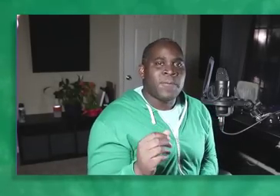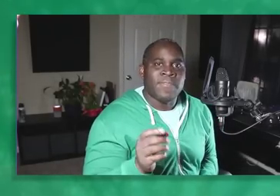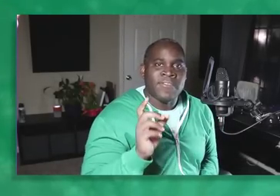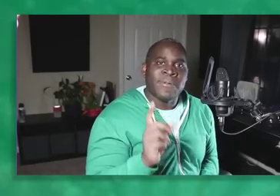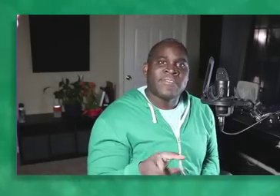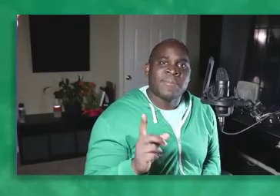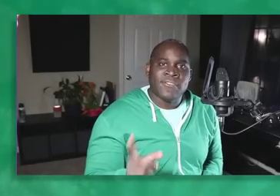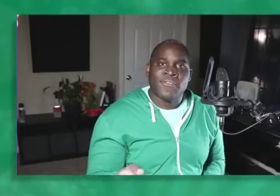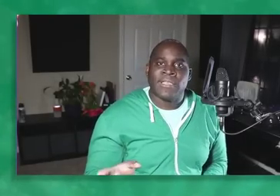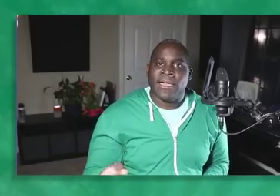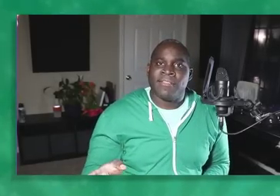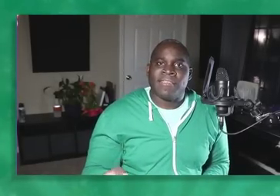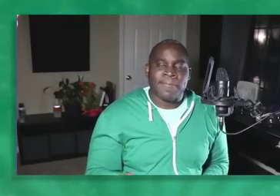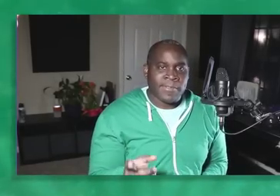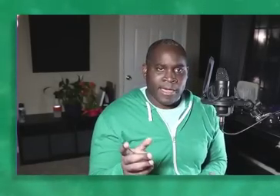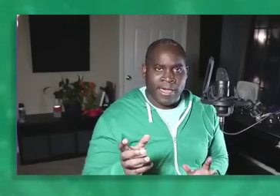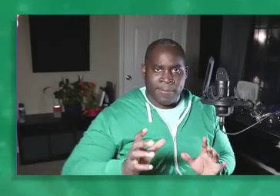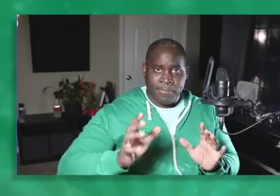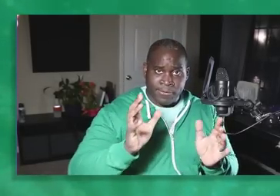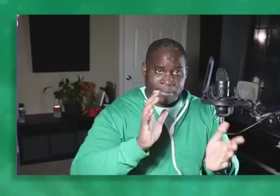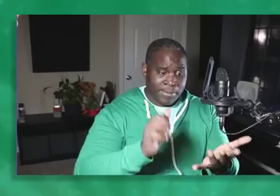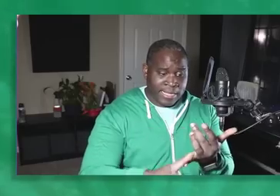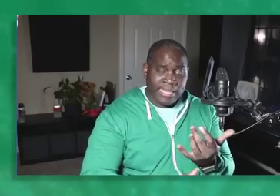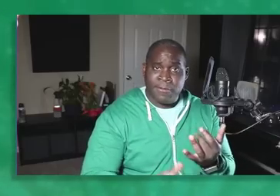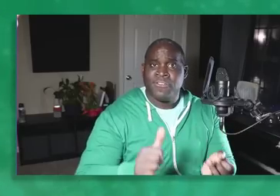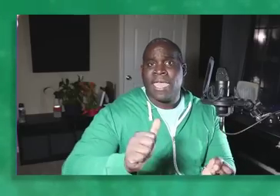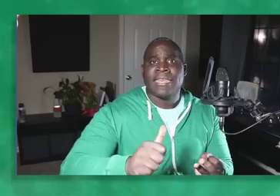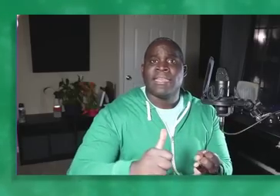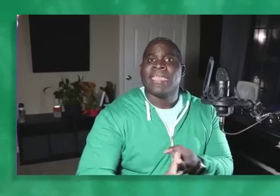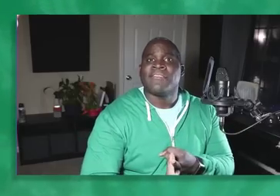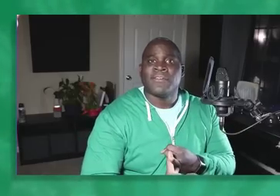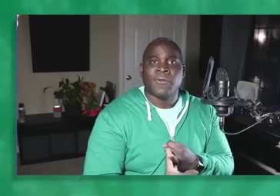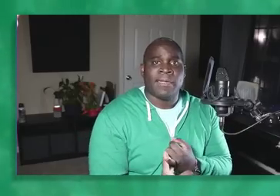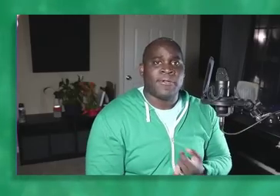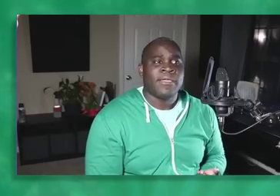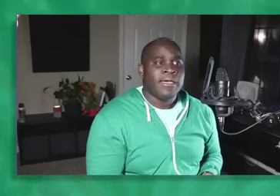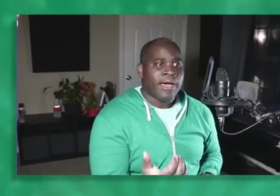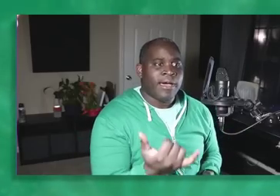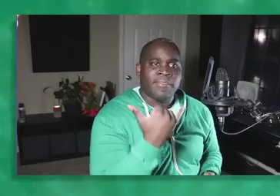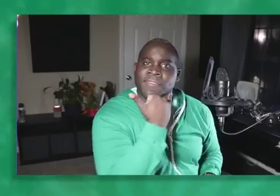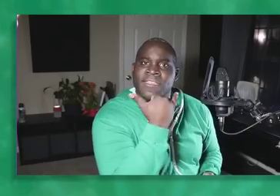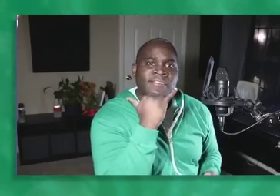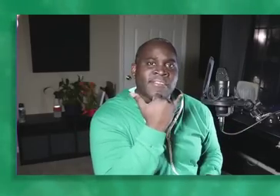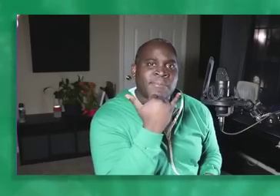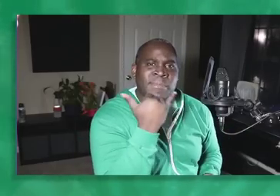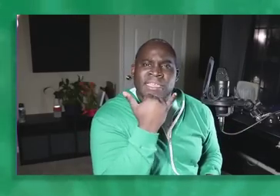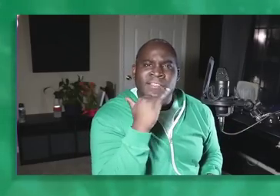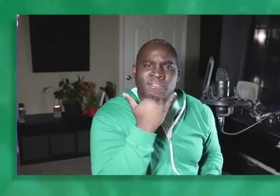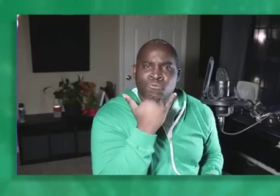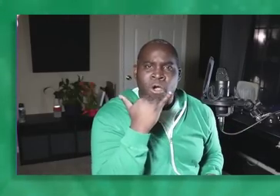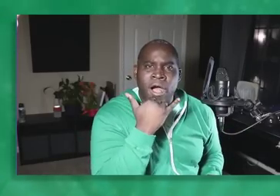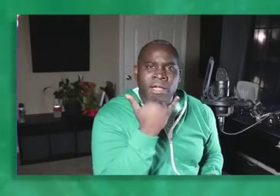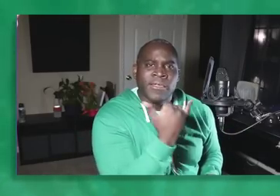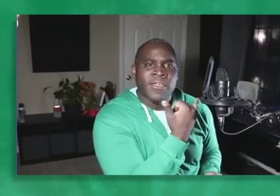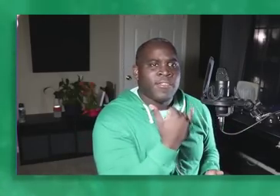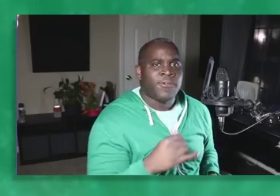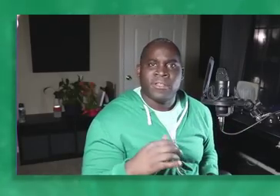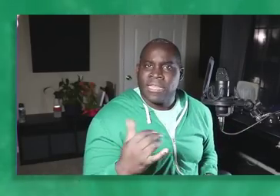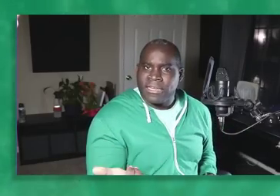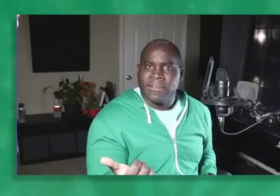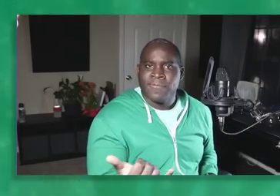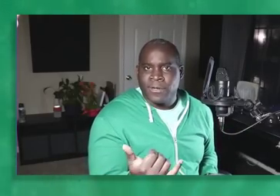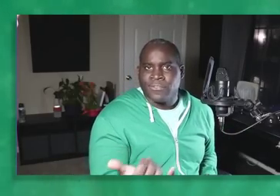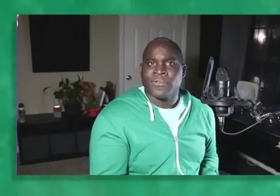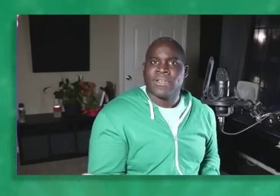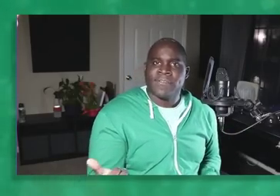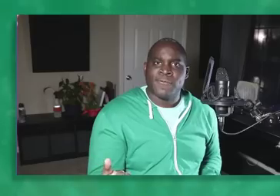So this brings up an interesting concept, both in body language and in ASL grammar. This means wrong. There are a